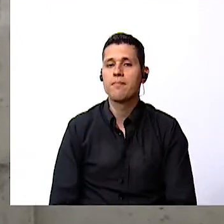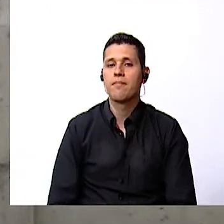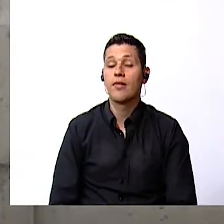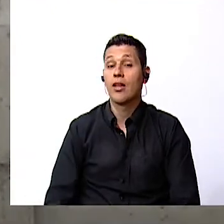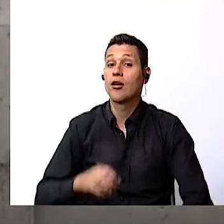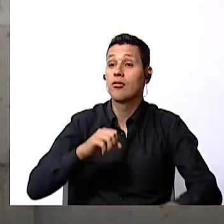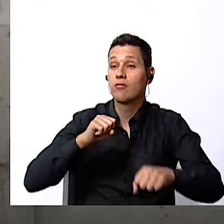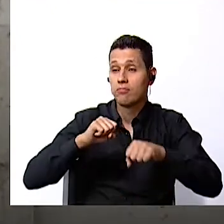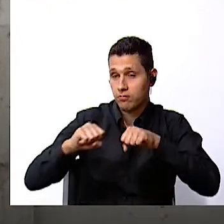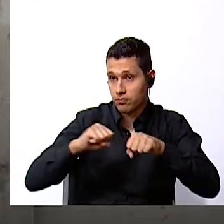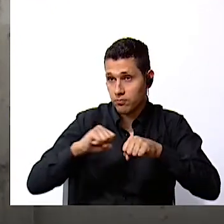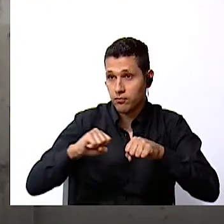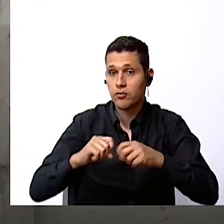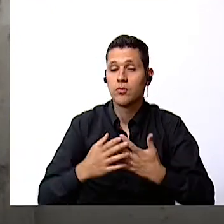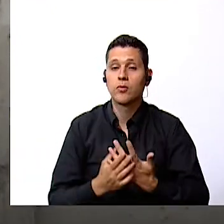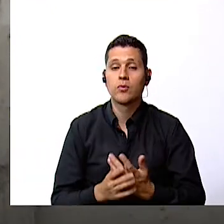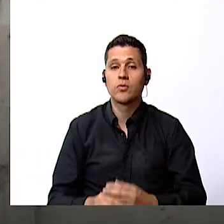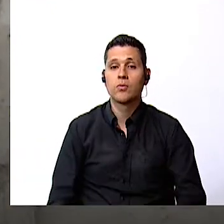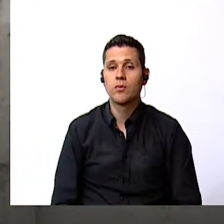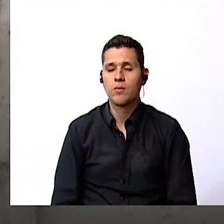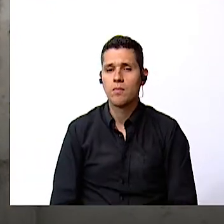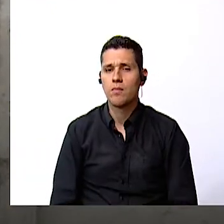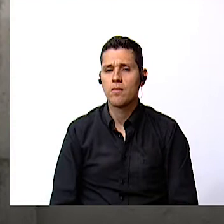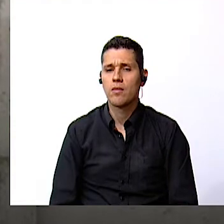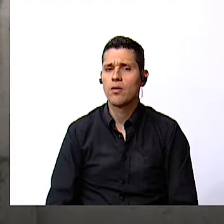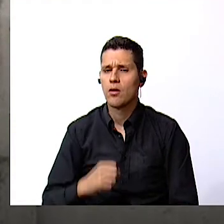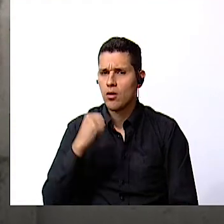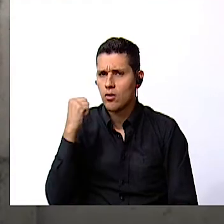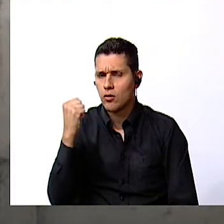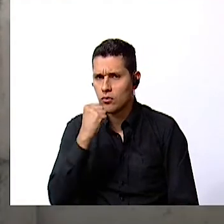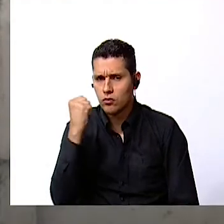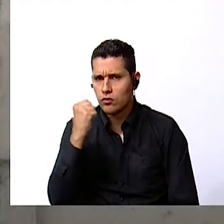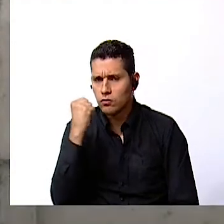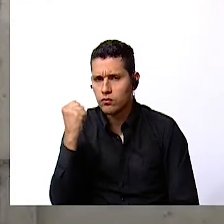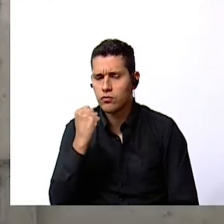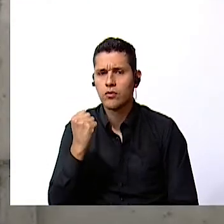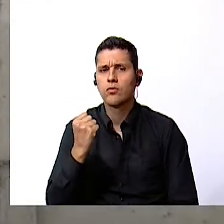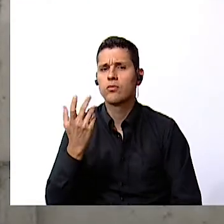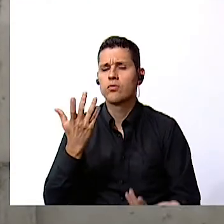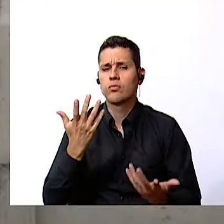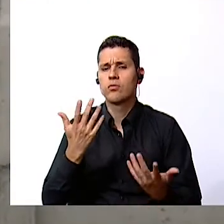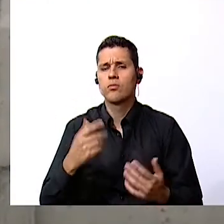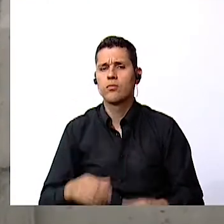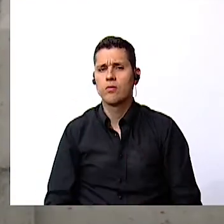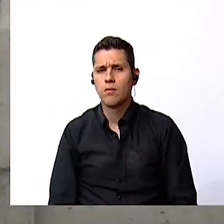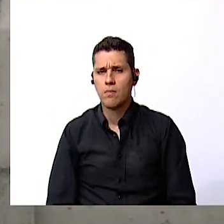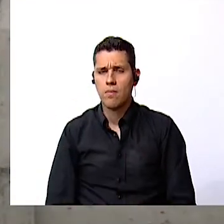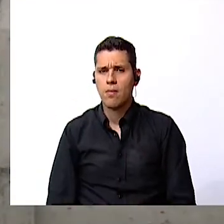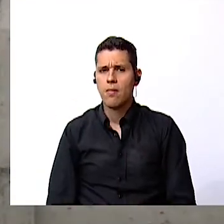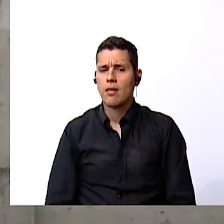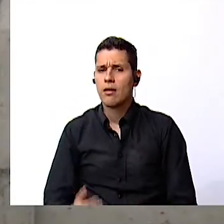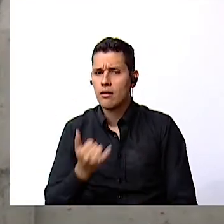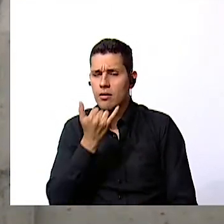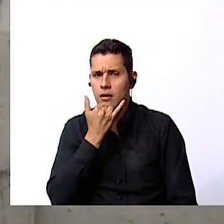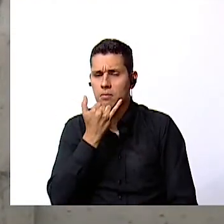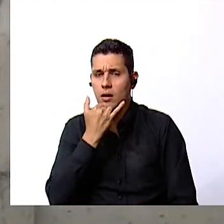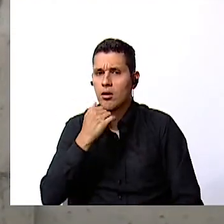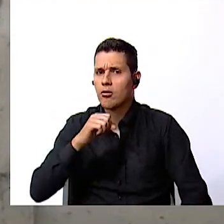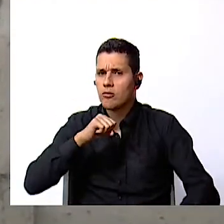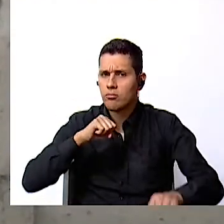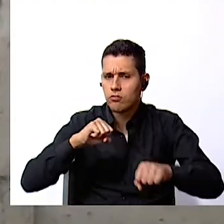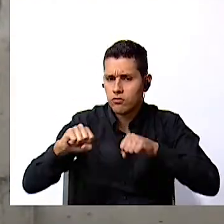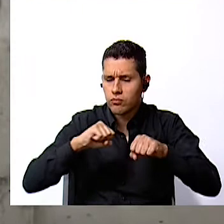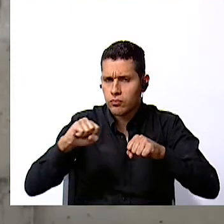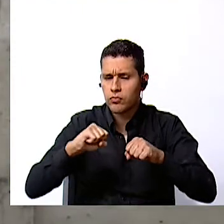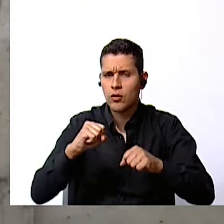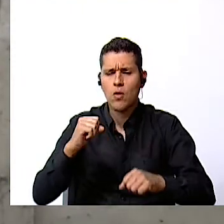earthquake is a sudden strong shaking on the ground. Last week, there was an earthquake in Costa